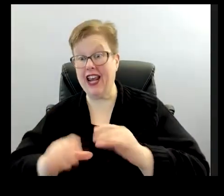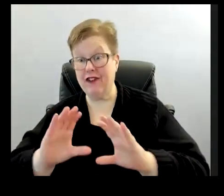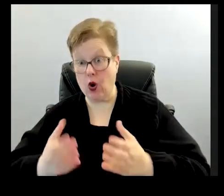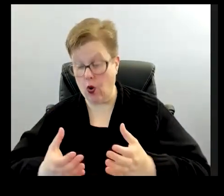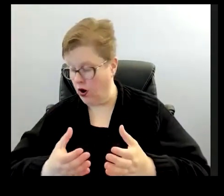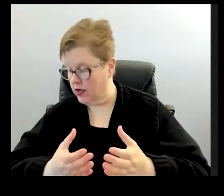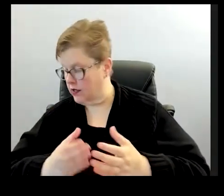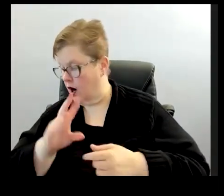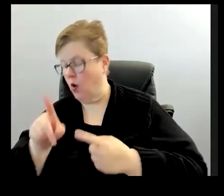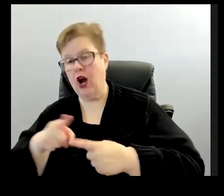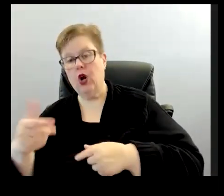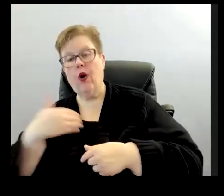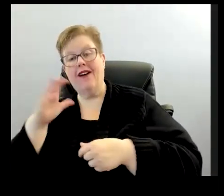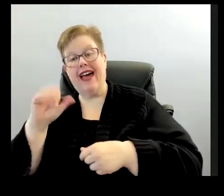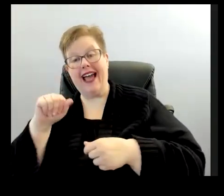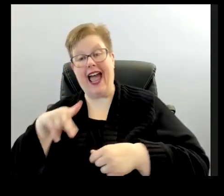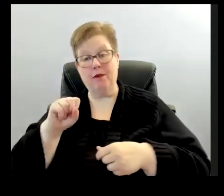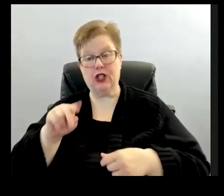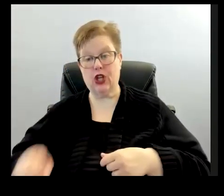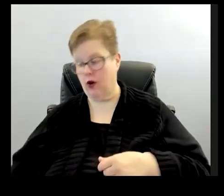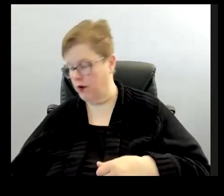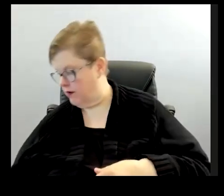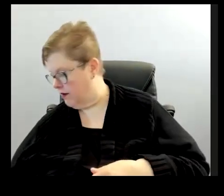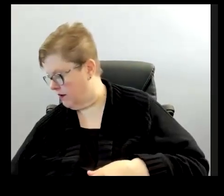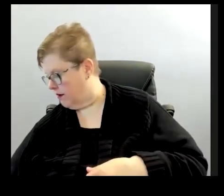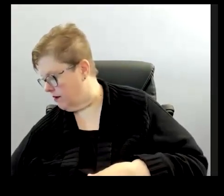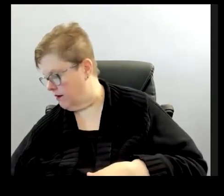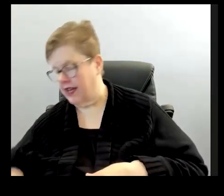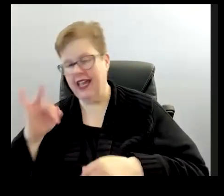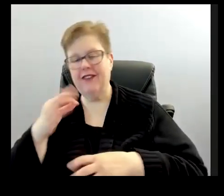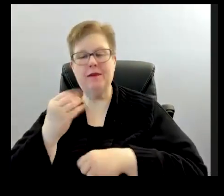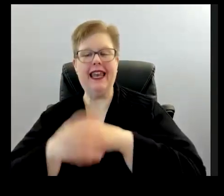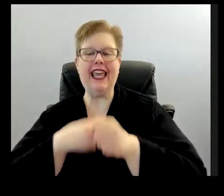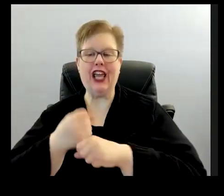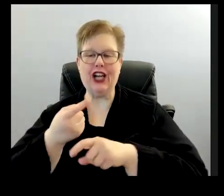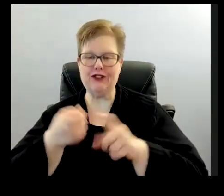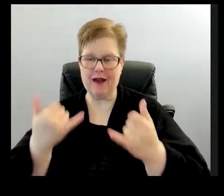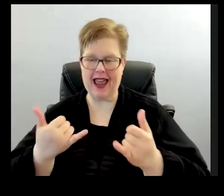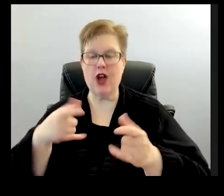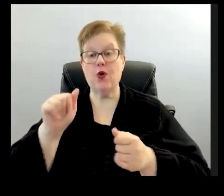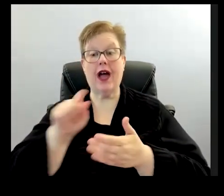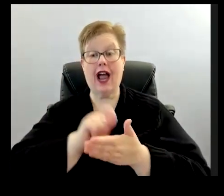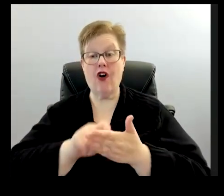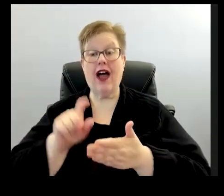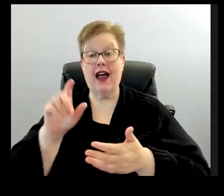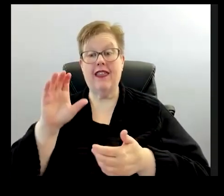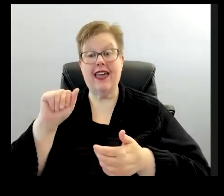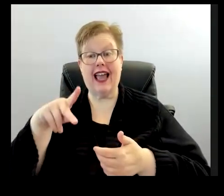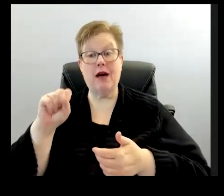course or when you hit capstone, even if it's years from now, you can say, you know what, I really want to write my